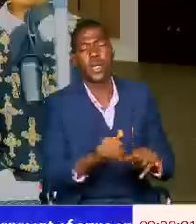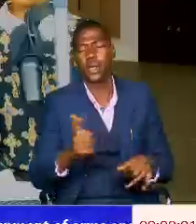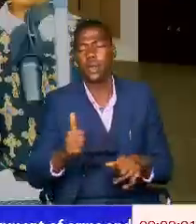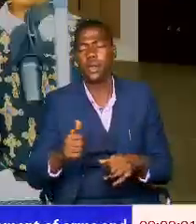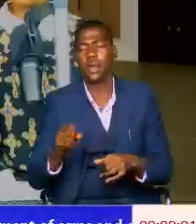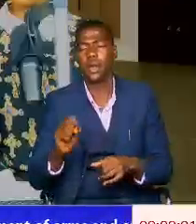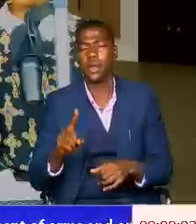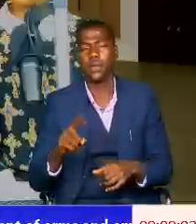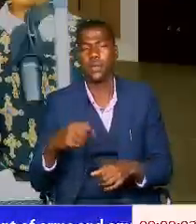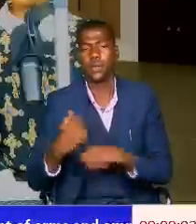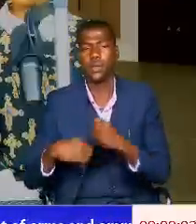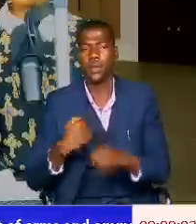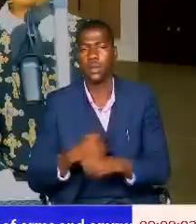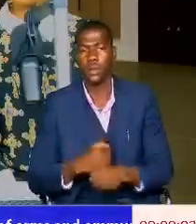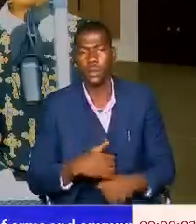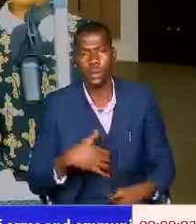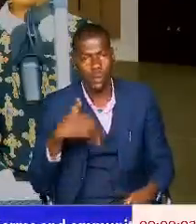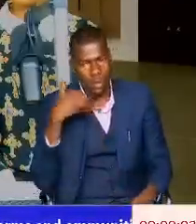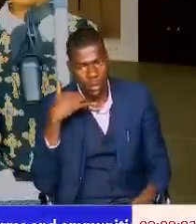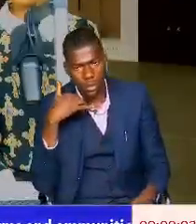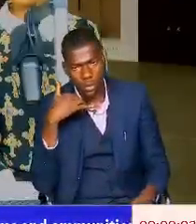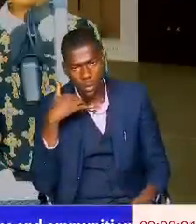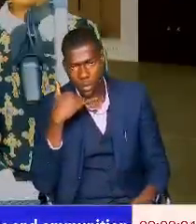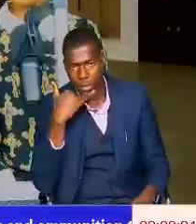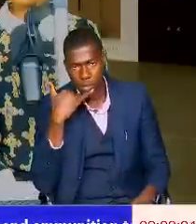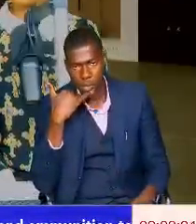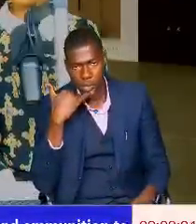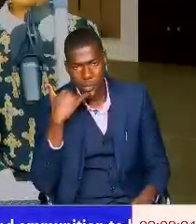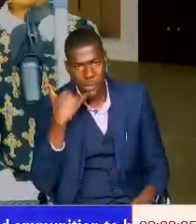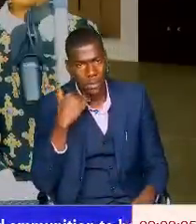Hello? Hello?